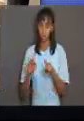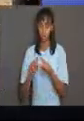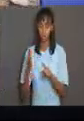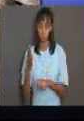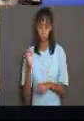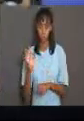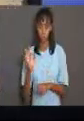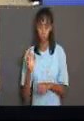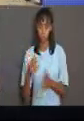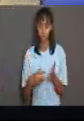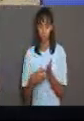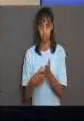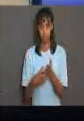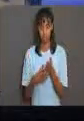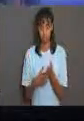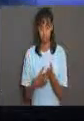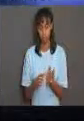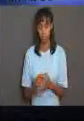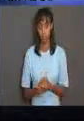forms of transportation.